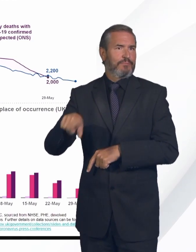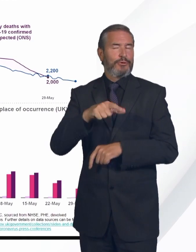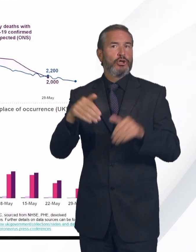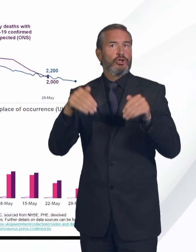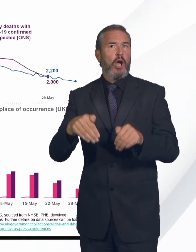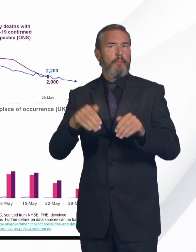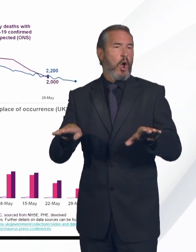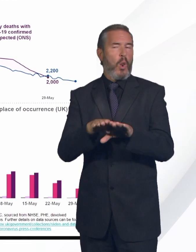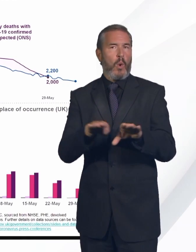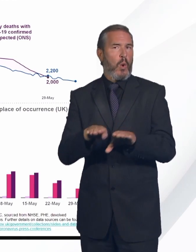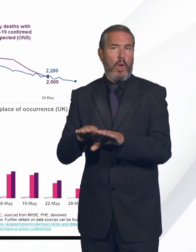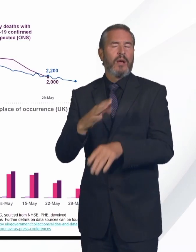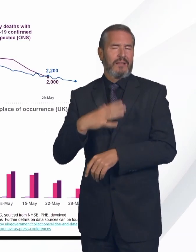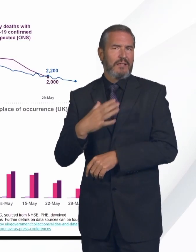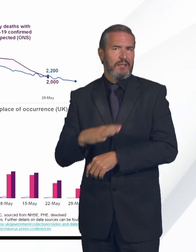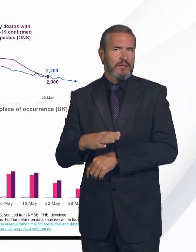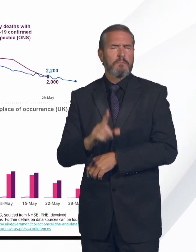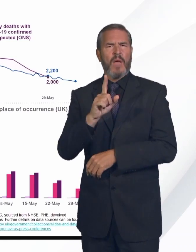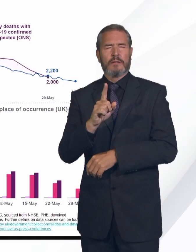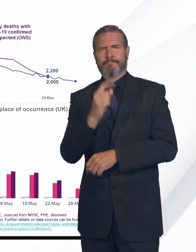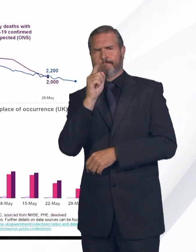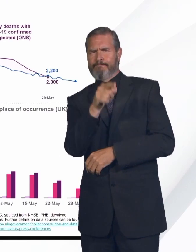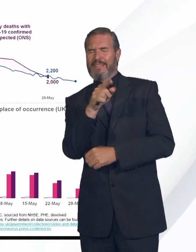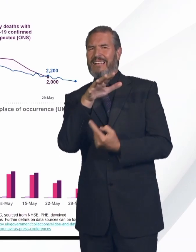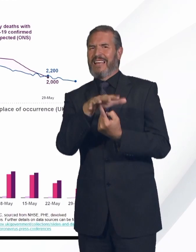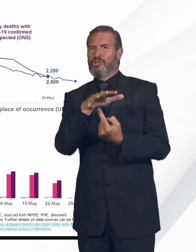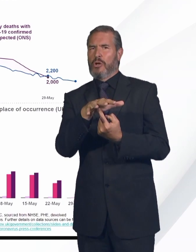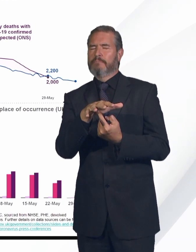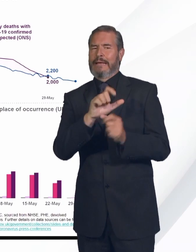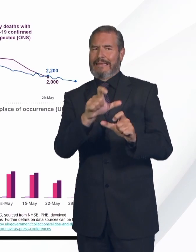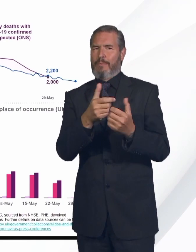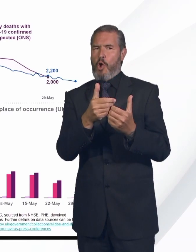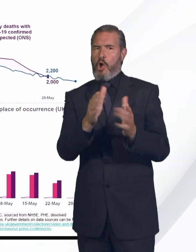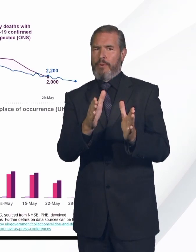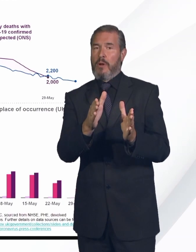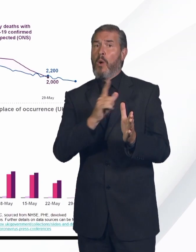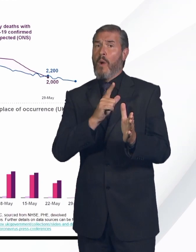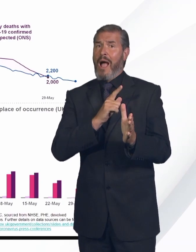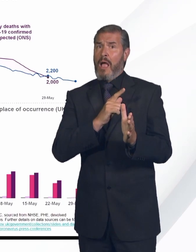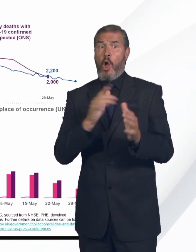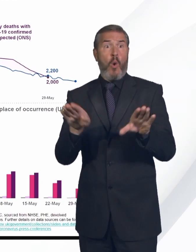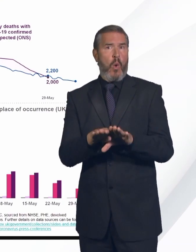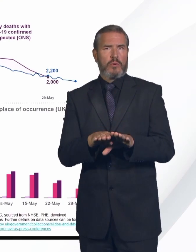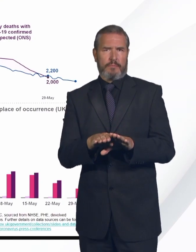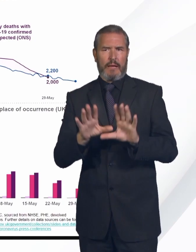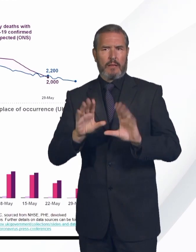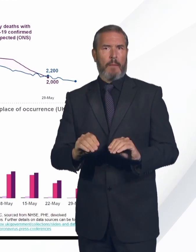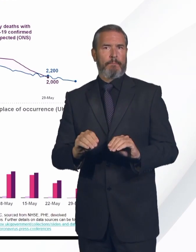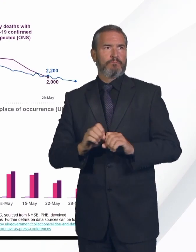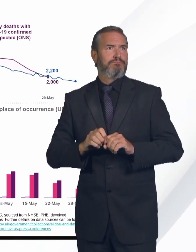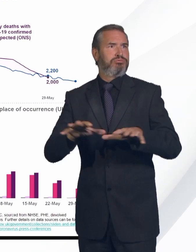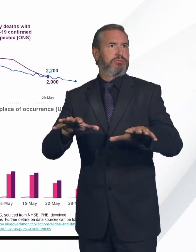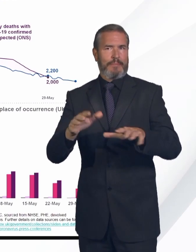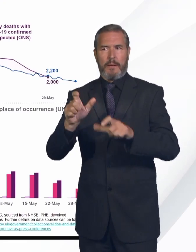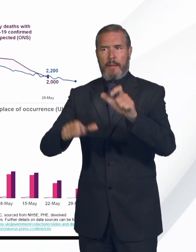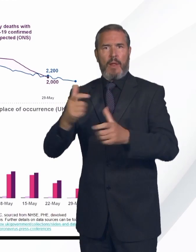shops, all but those we regarded as essential, to try and stop the spread of coronavirus and protect the